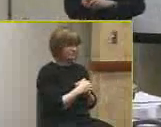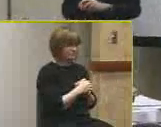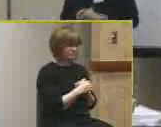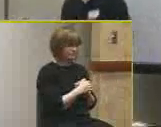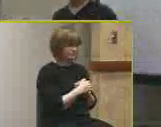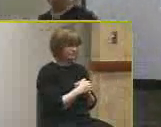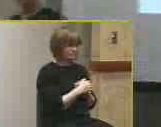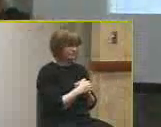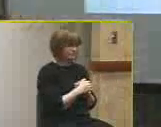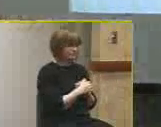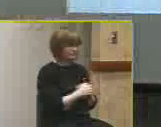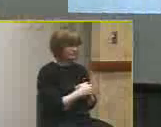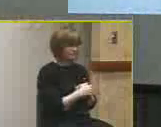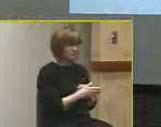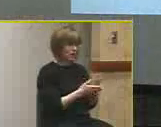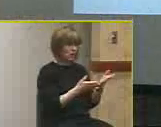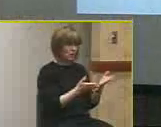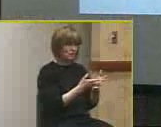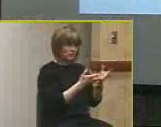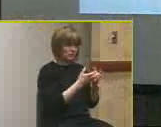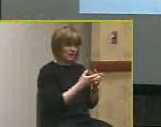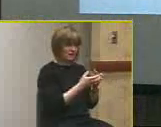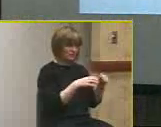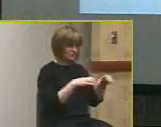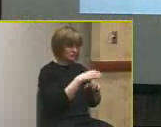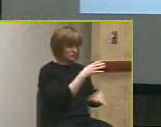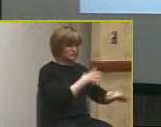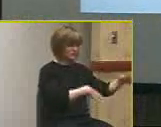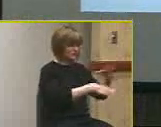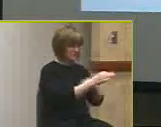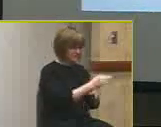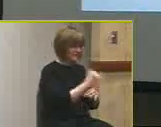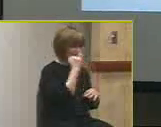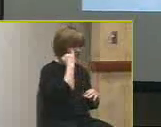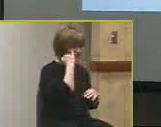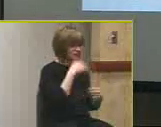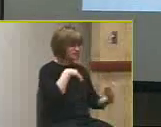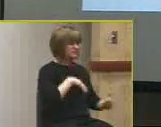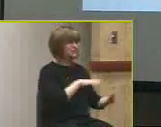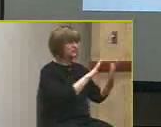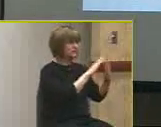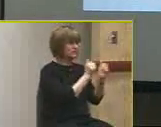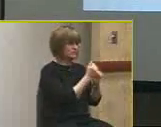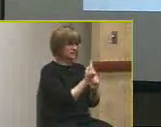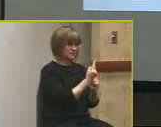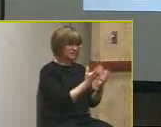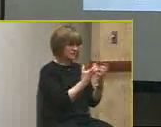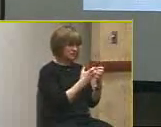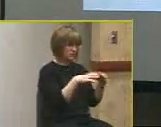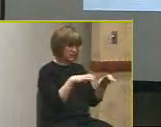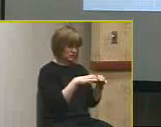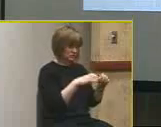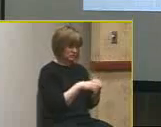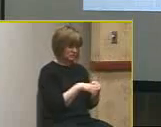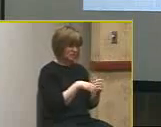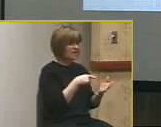what do you want him to do instead when he's confronted with something he doesn't really want to do? Now this is a difficult